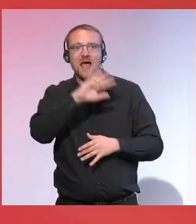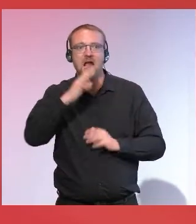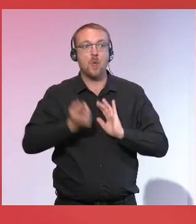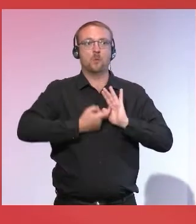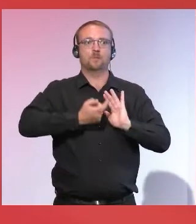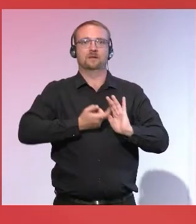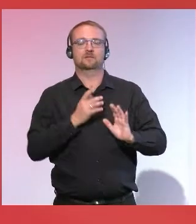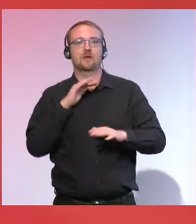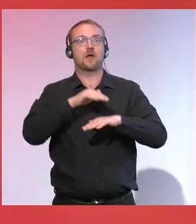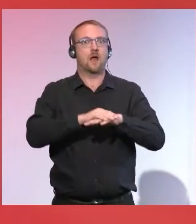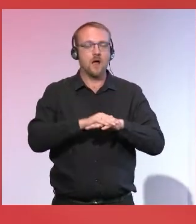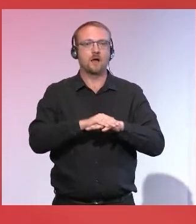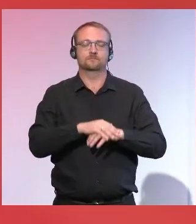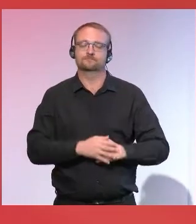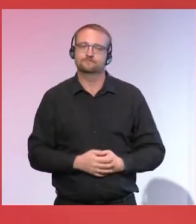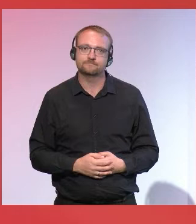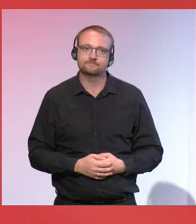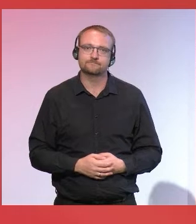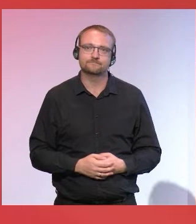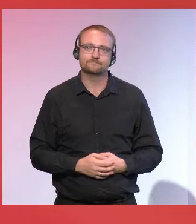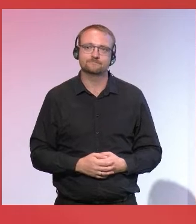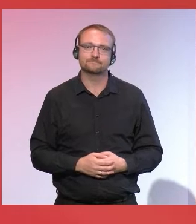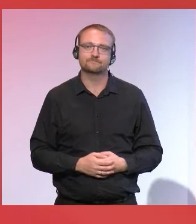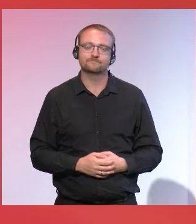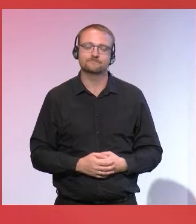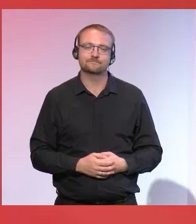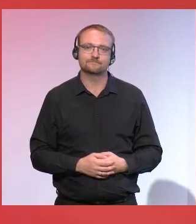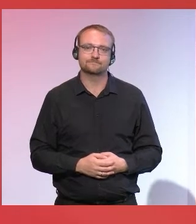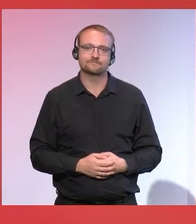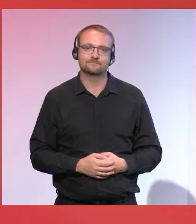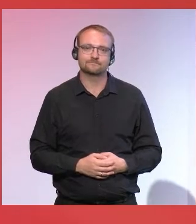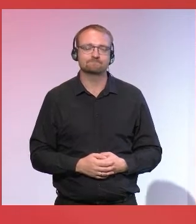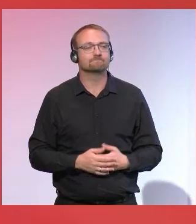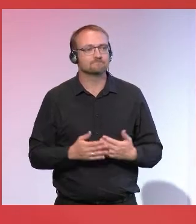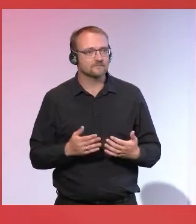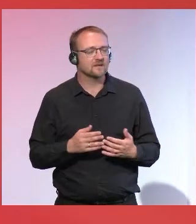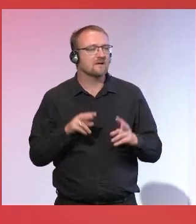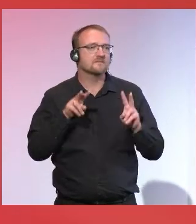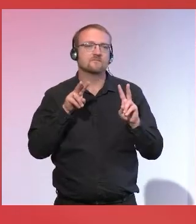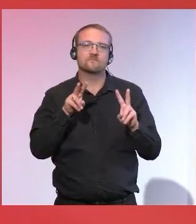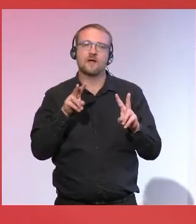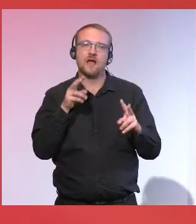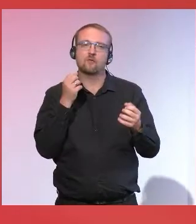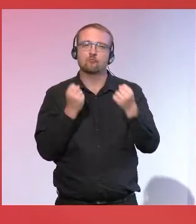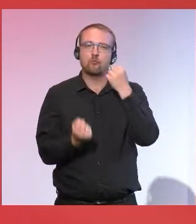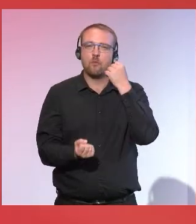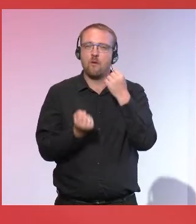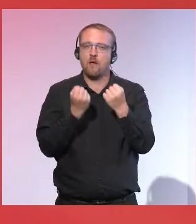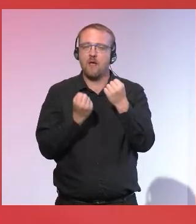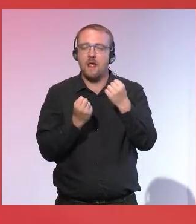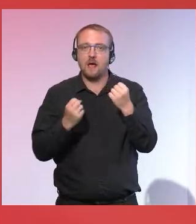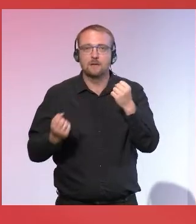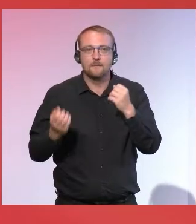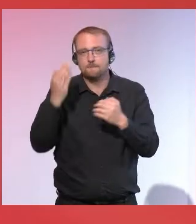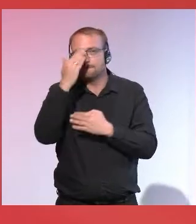So I try and keep up with the news on climate change, but really it's impossible to keep this slide up to date because there's always things going on. We had